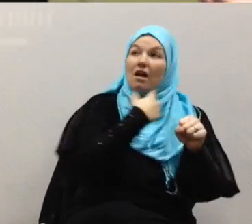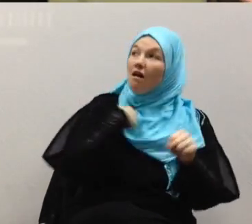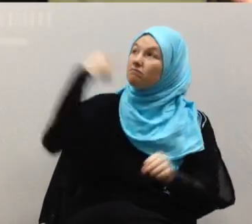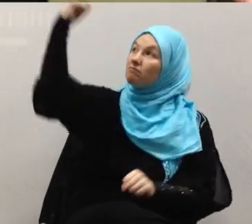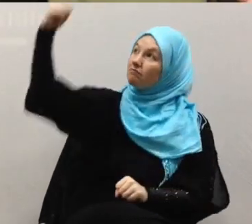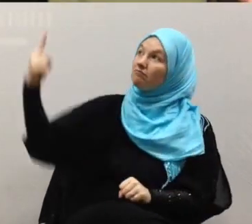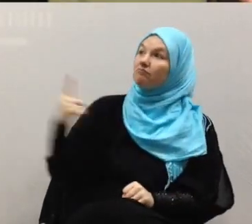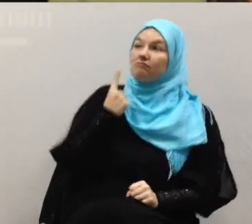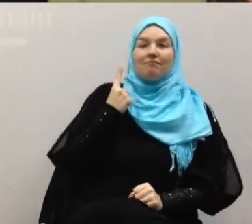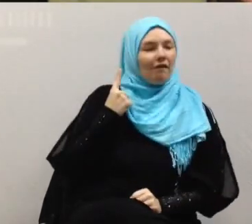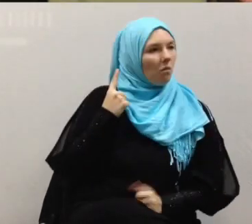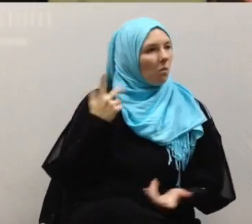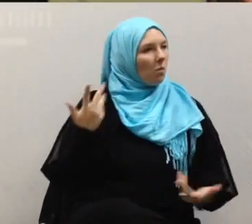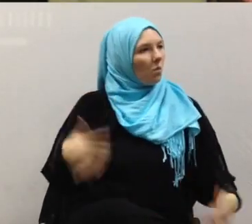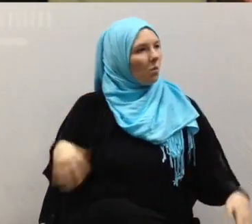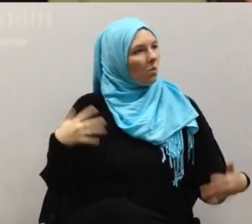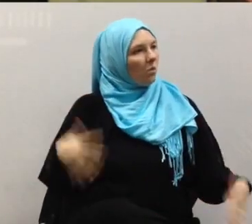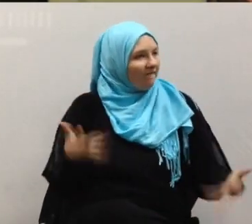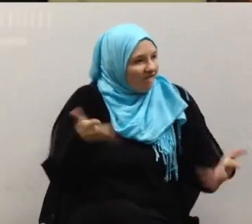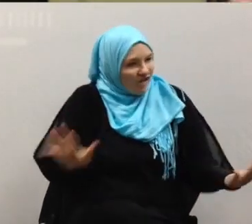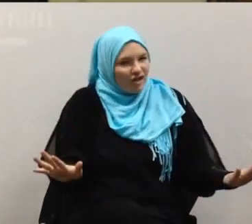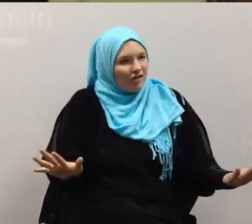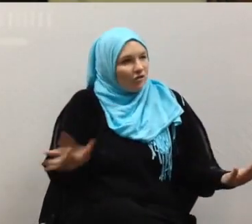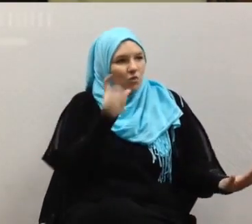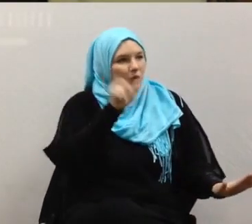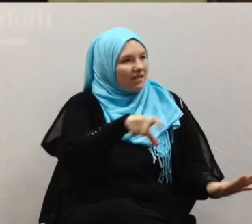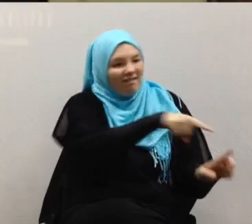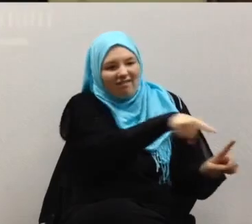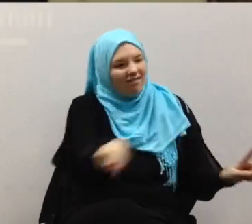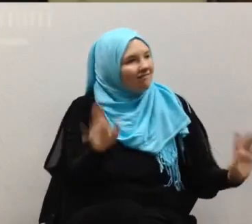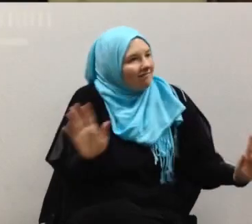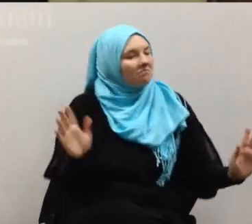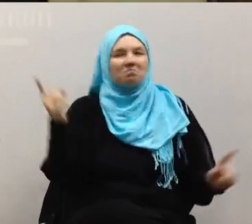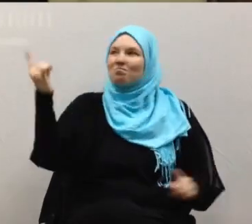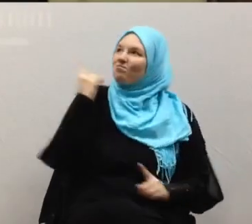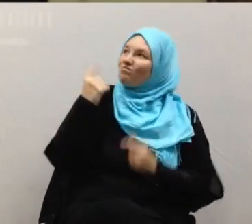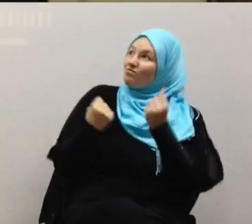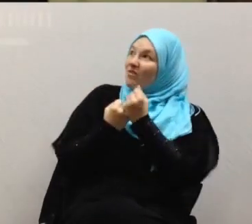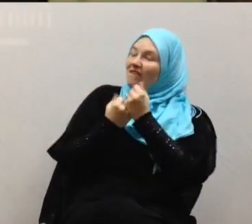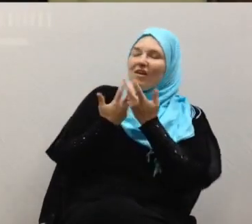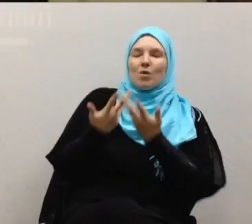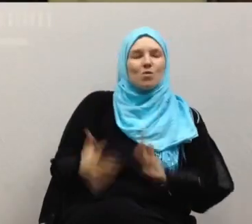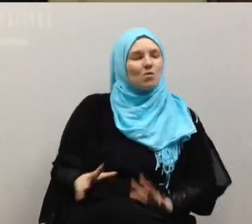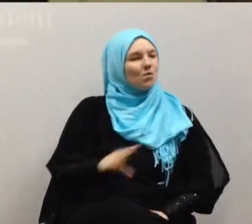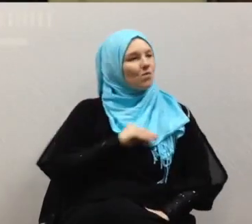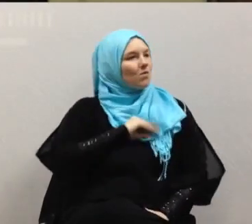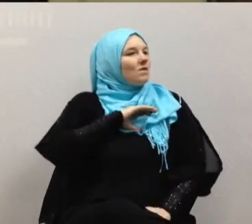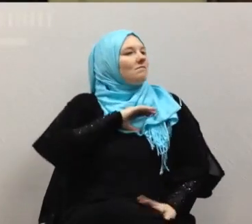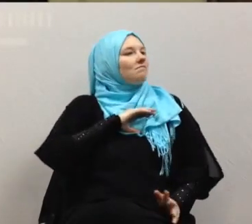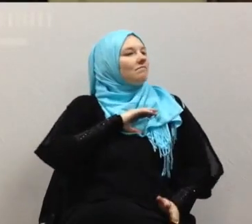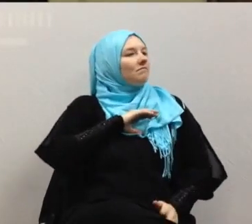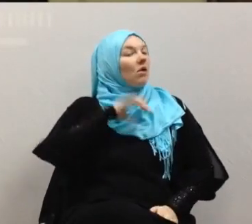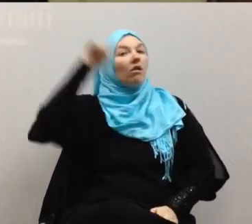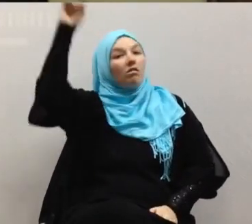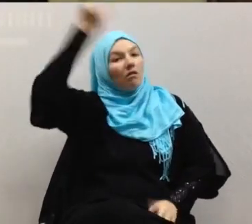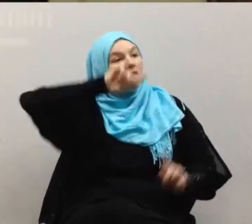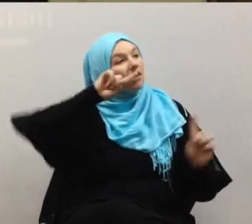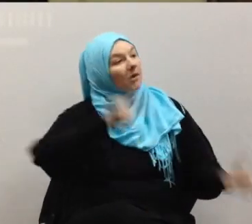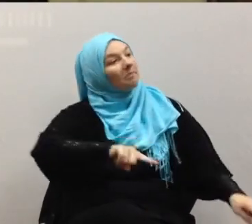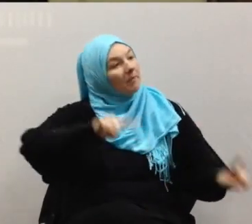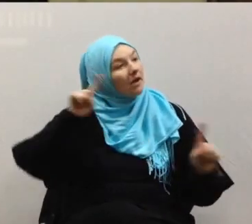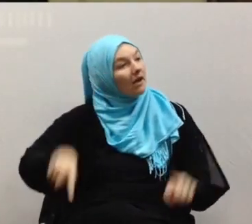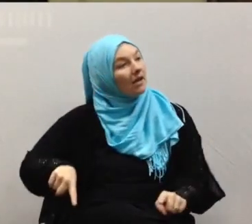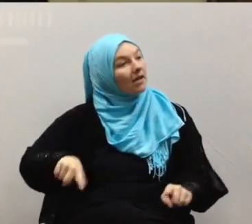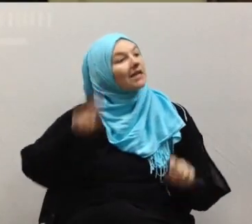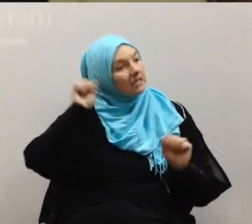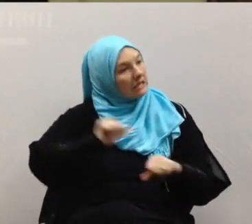what else do you need? You need nothing. So Allah does not only send commands, He also could send angels.